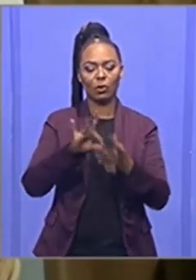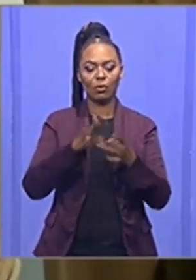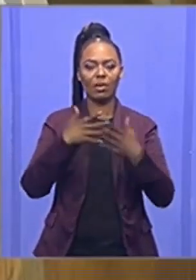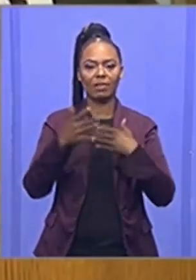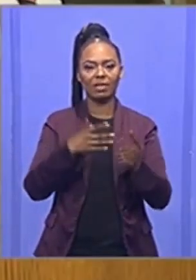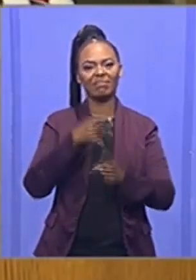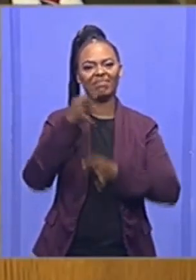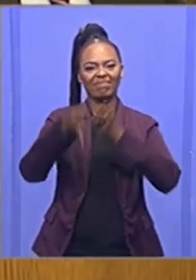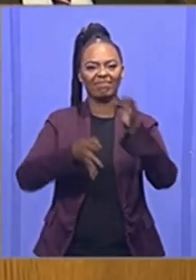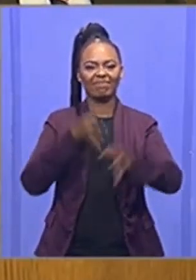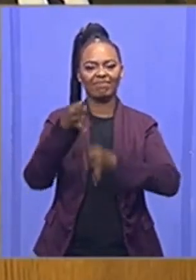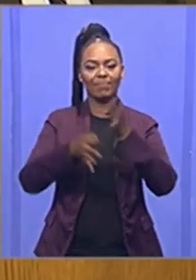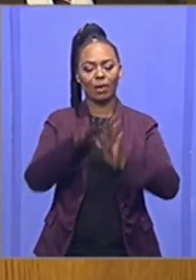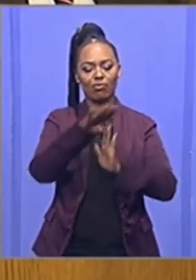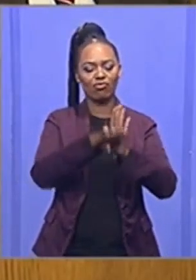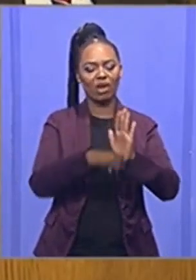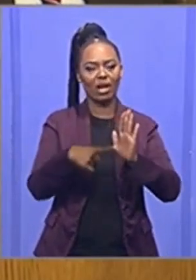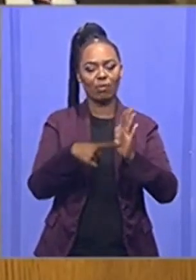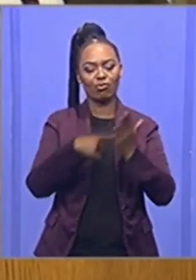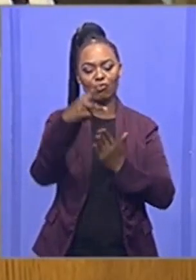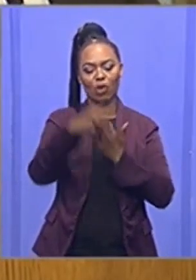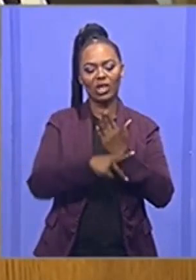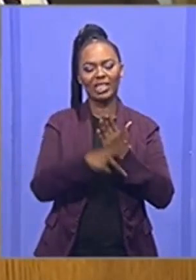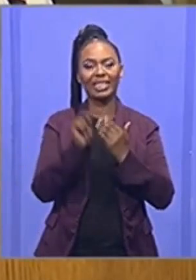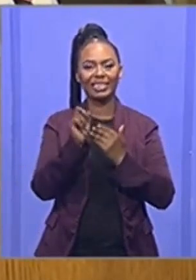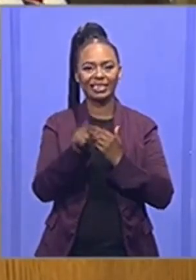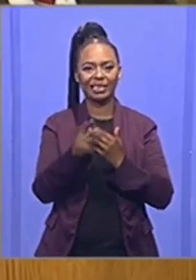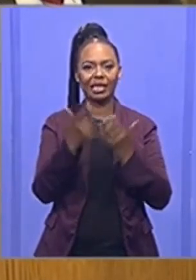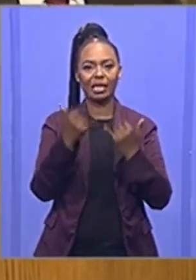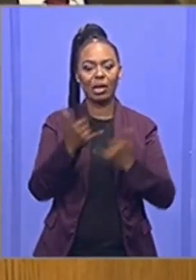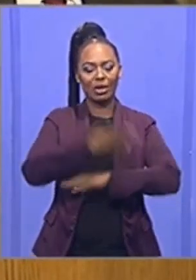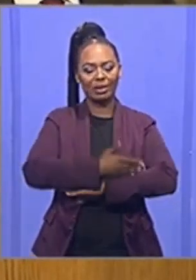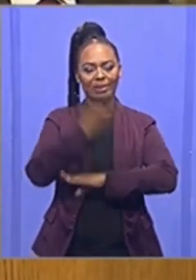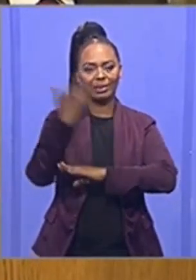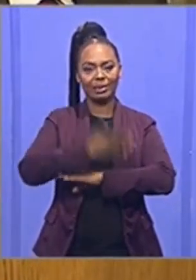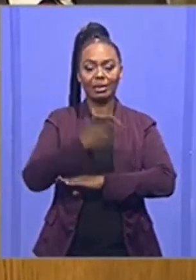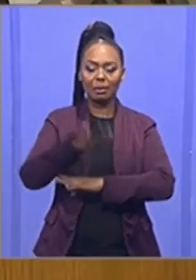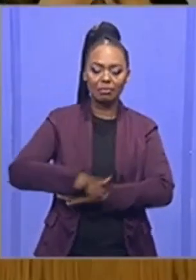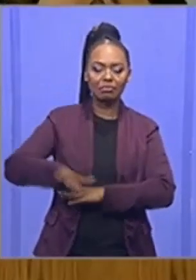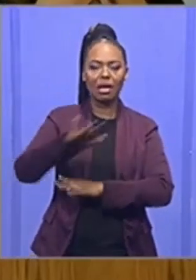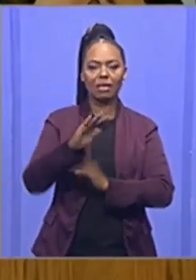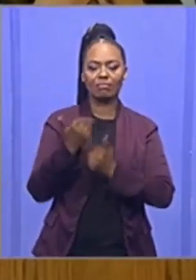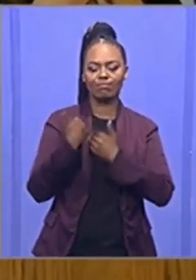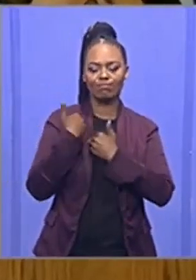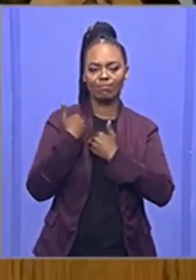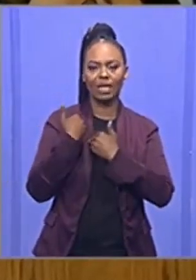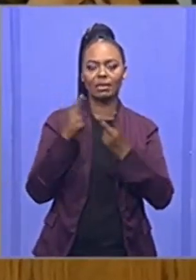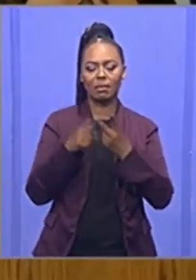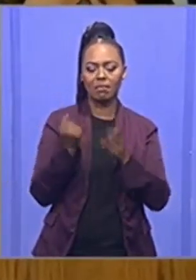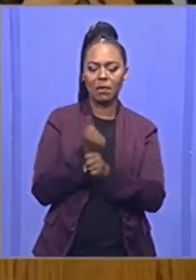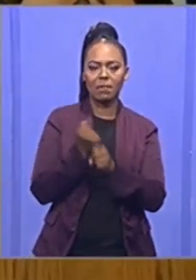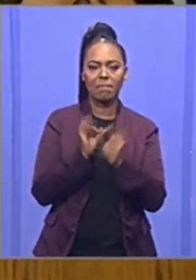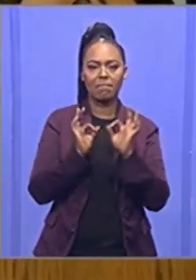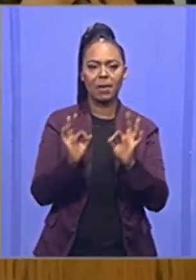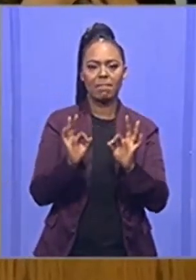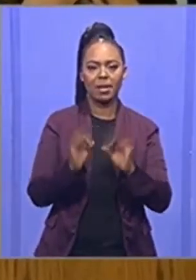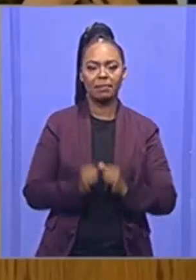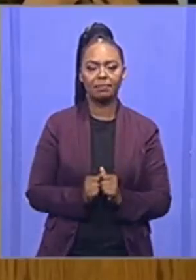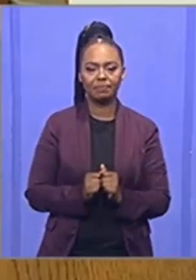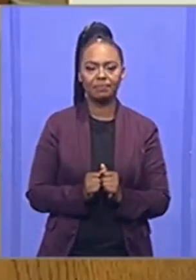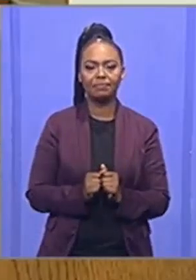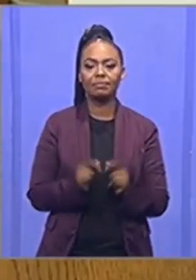e jaaka e siameng ya go dira melelwane gore e nne e babalesegileng, e dire sentle ebile e sa tlhanasele. Se